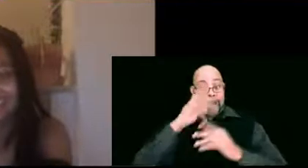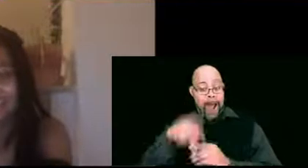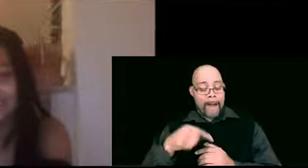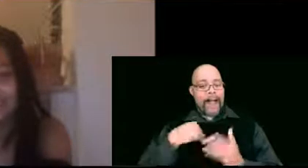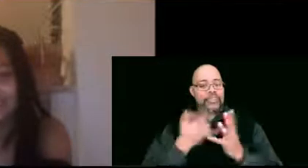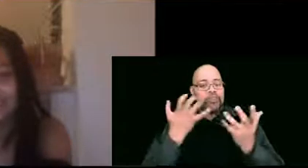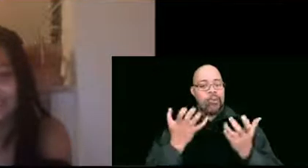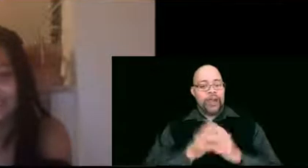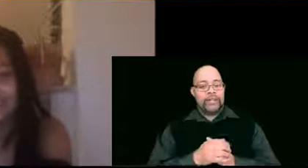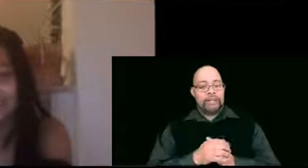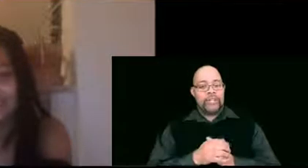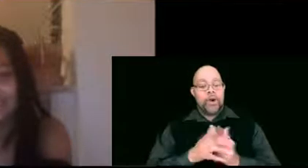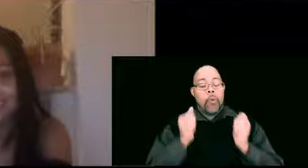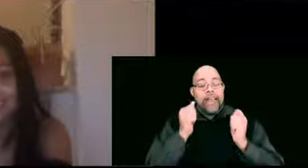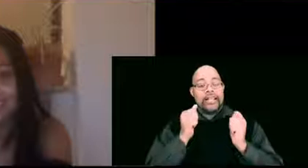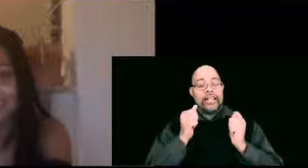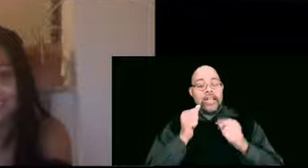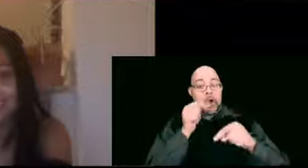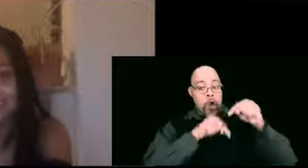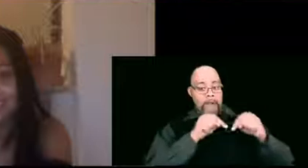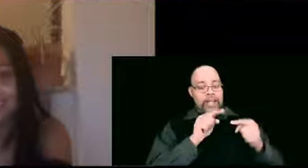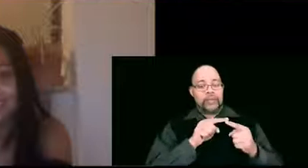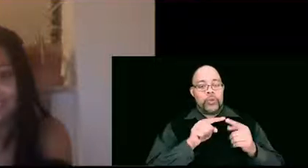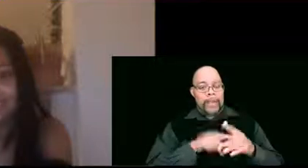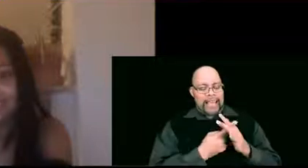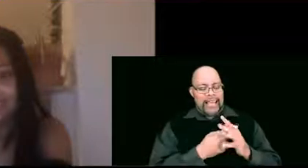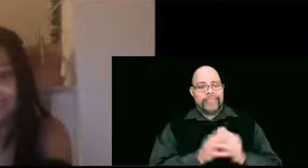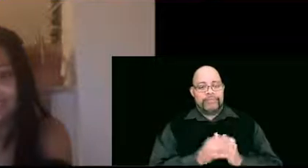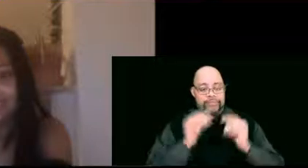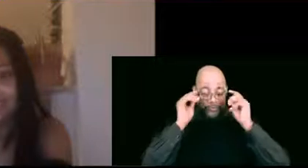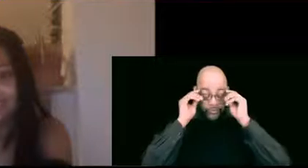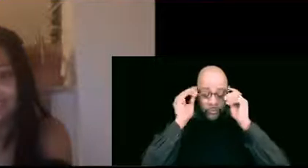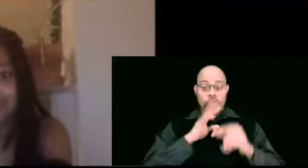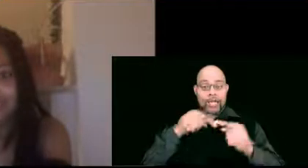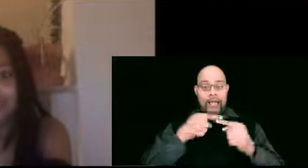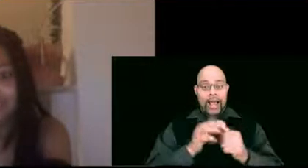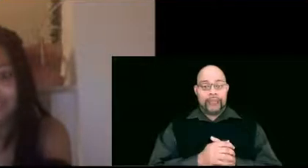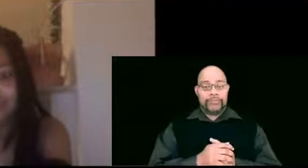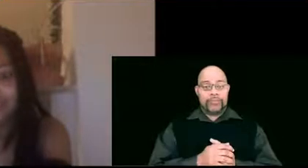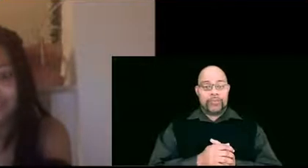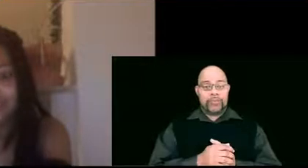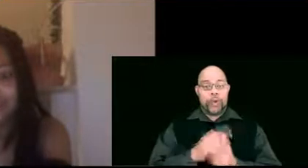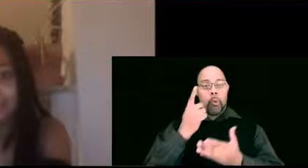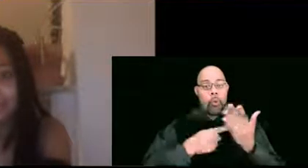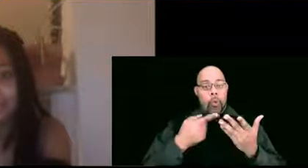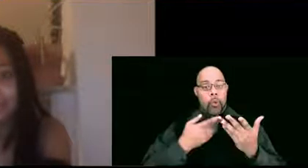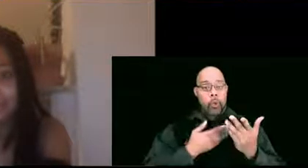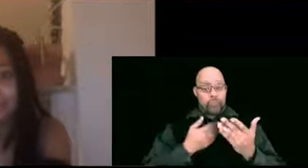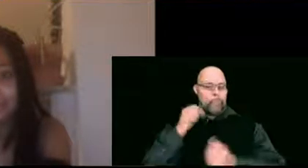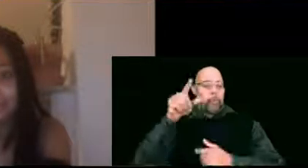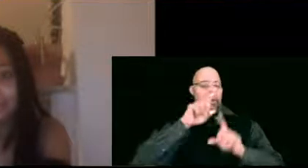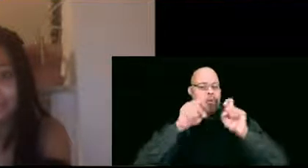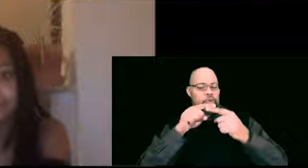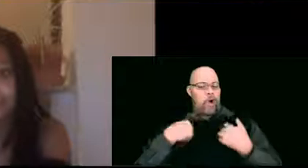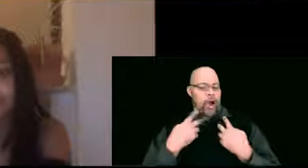we are wrapping up, I just want to quickly kind of go back to, in the beginning, we talked about, we